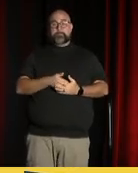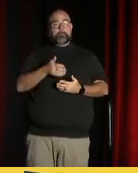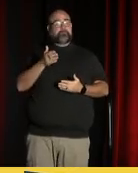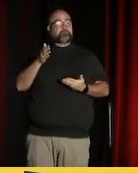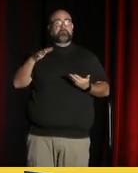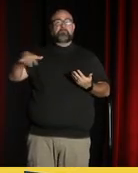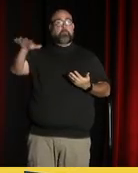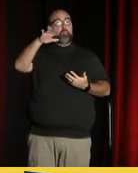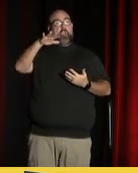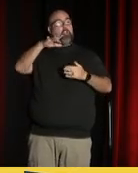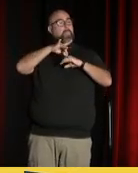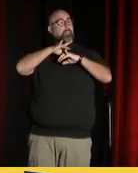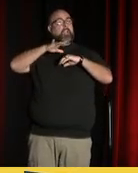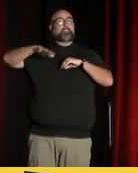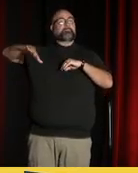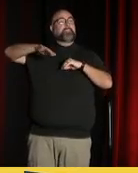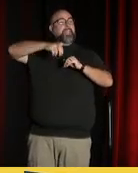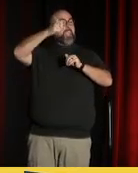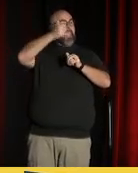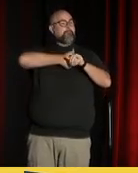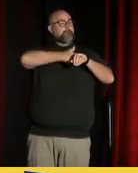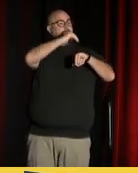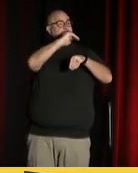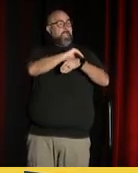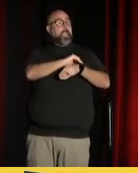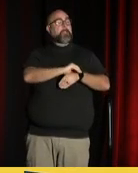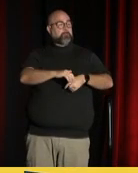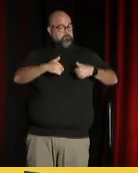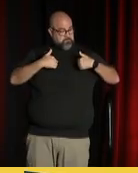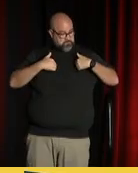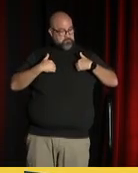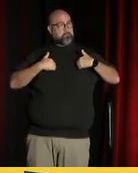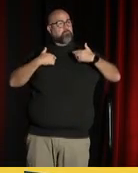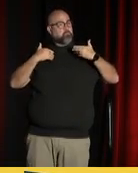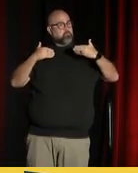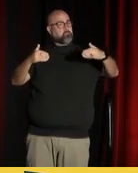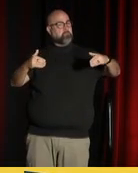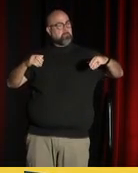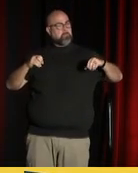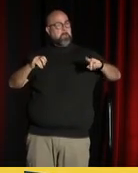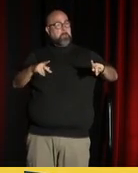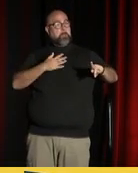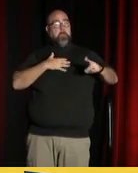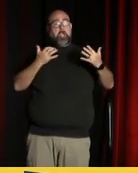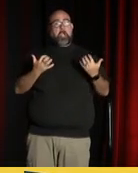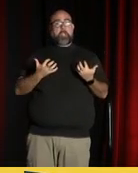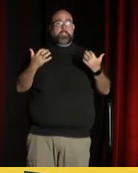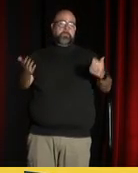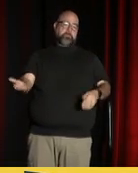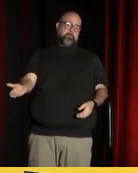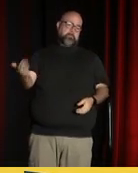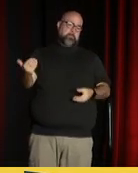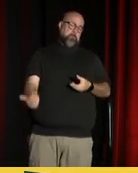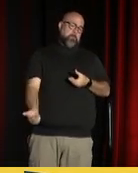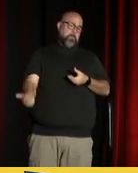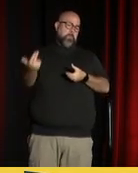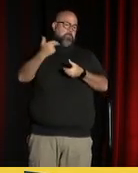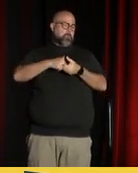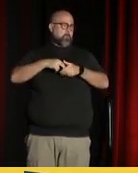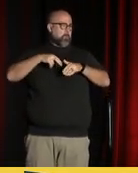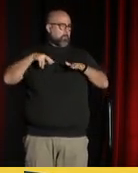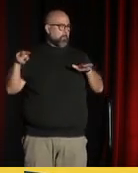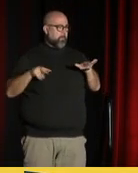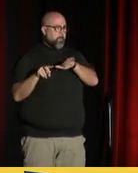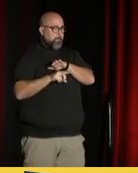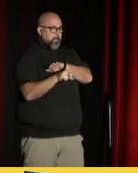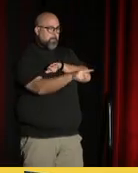somewhere on the planet, every single night, I have had the opportunity to take my audiences on a journey to the brink of the